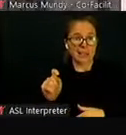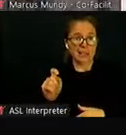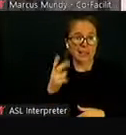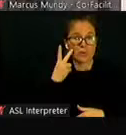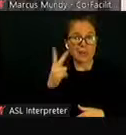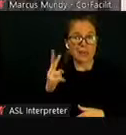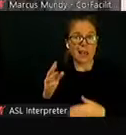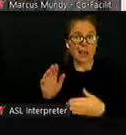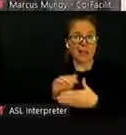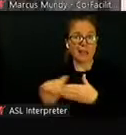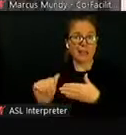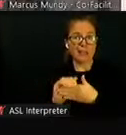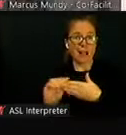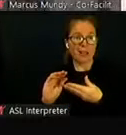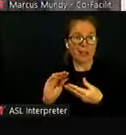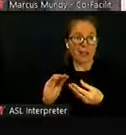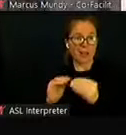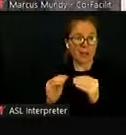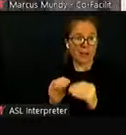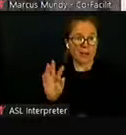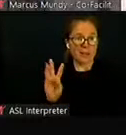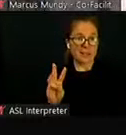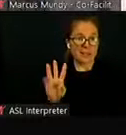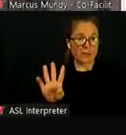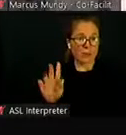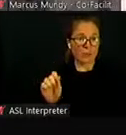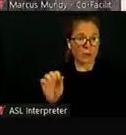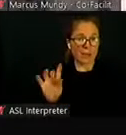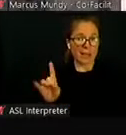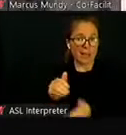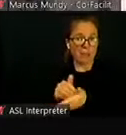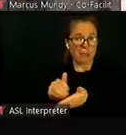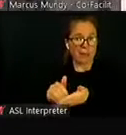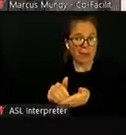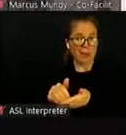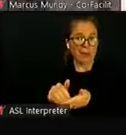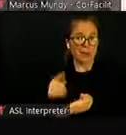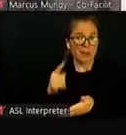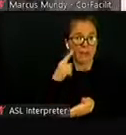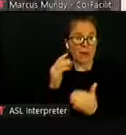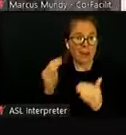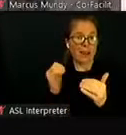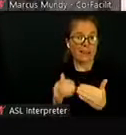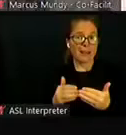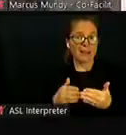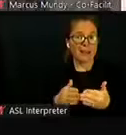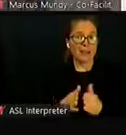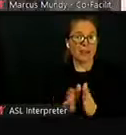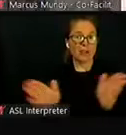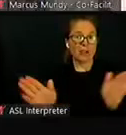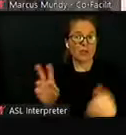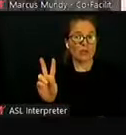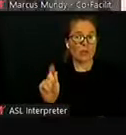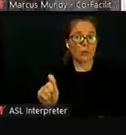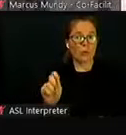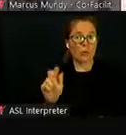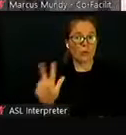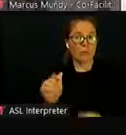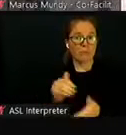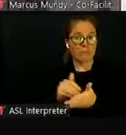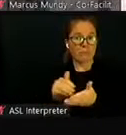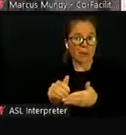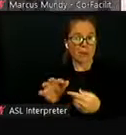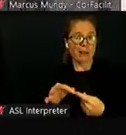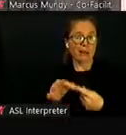with a $64.8 million in total for these functional areas. And then the general fund portion of this is $2.3 million. Special fund